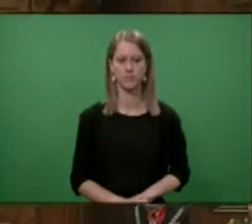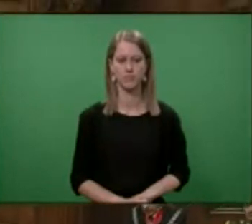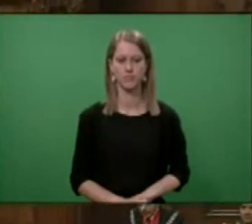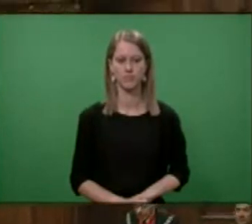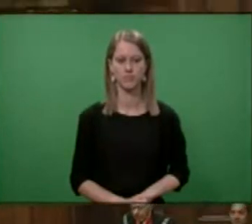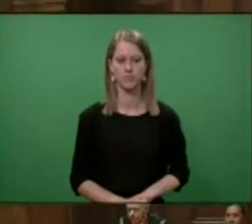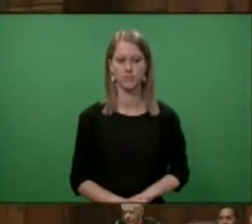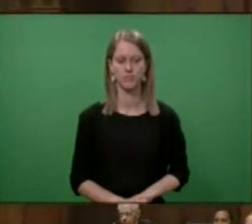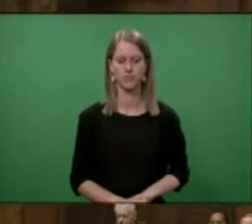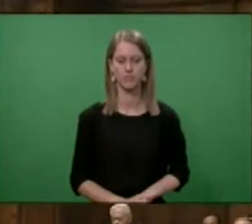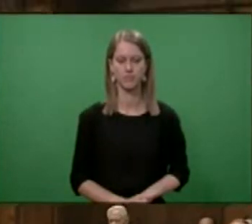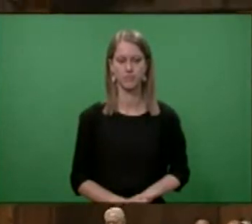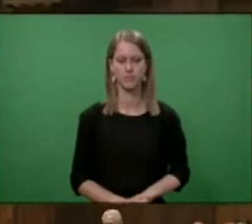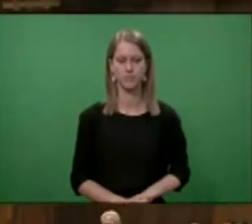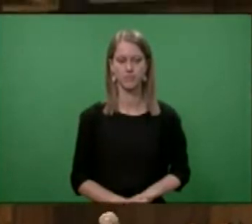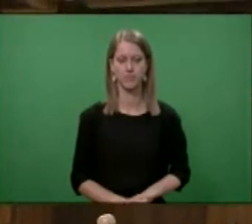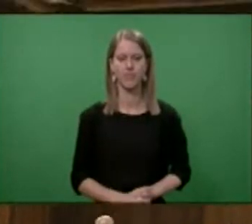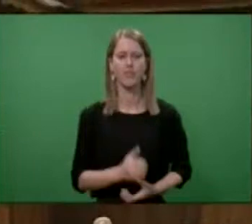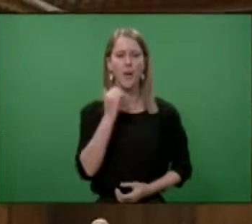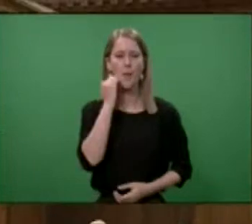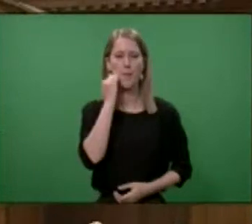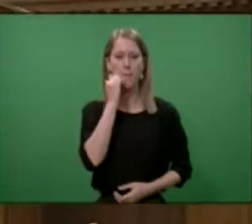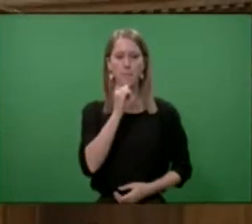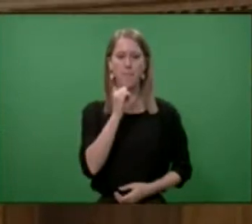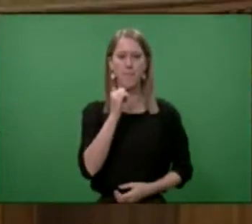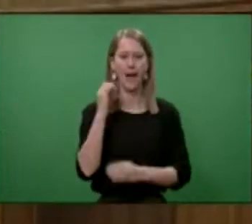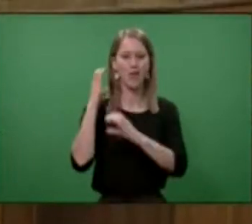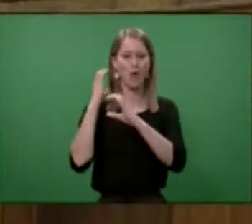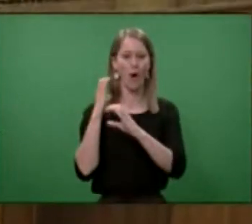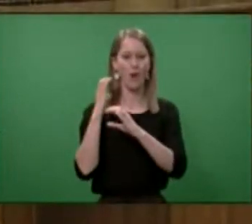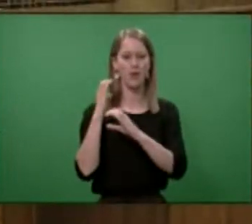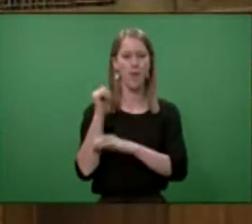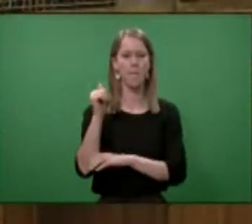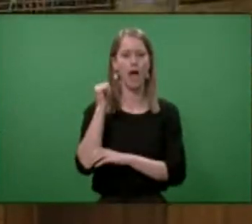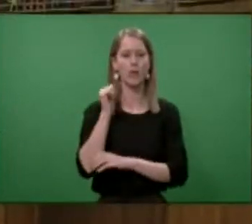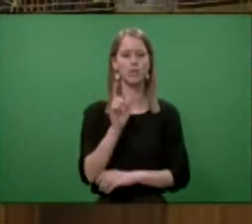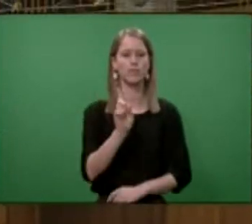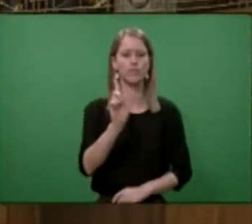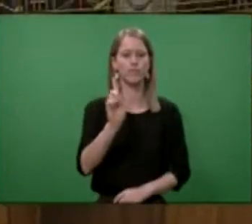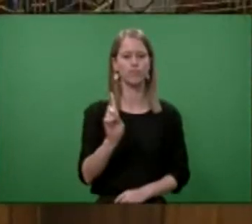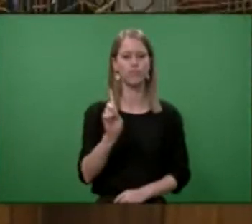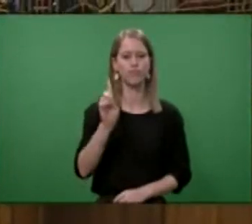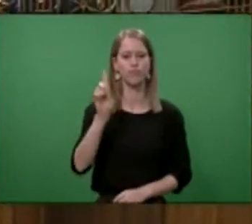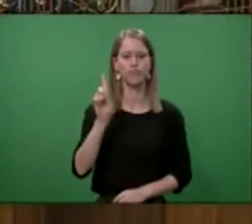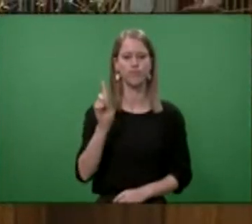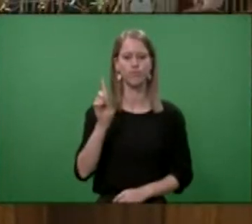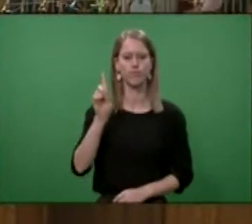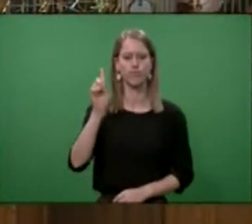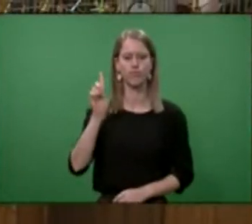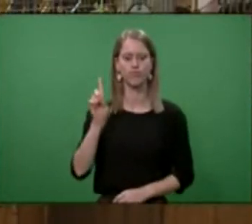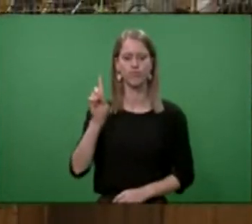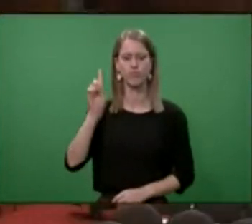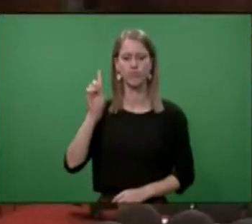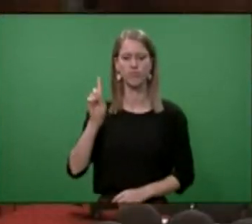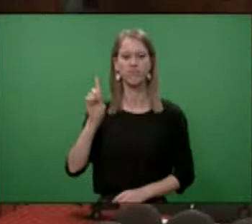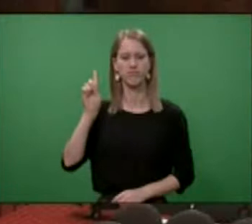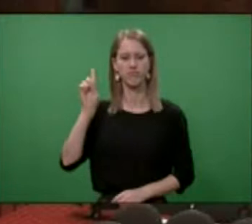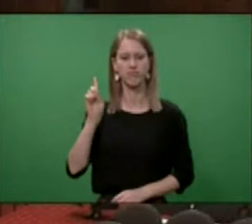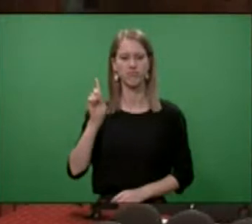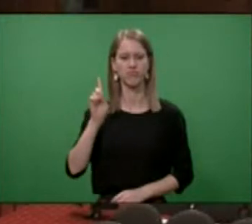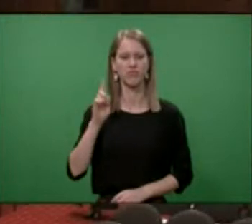And as Black Rod reverses slowly out of the Legislative Council chamber, she has a symbolic black